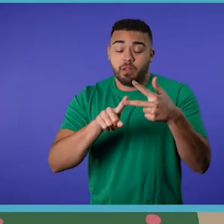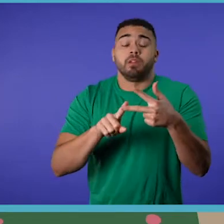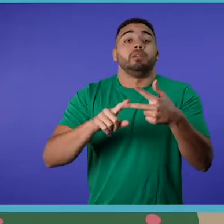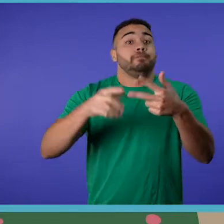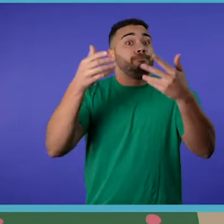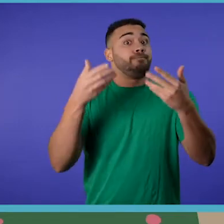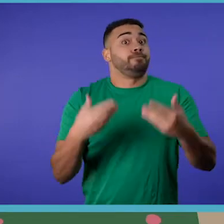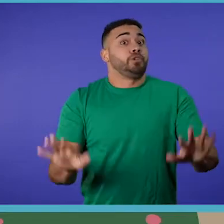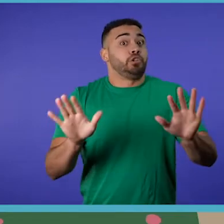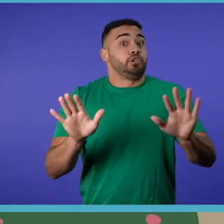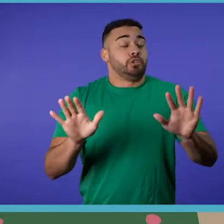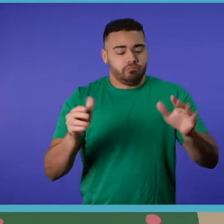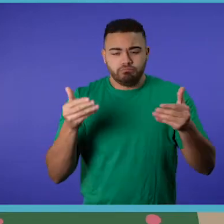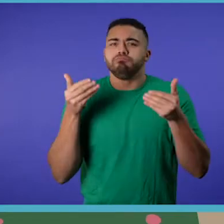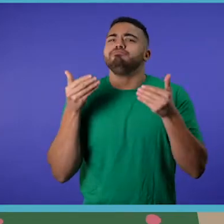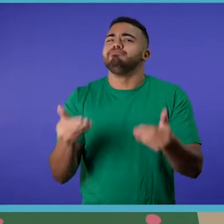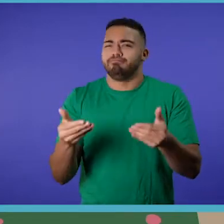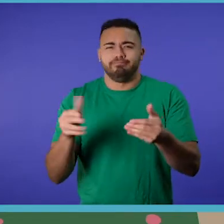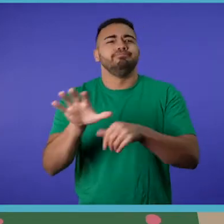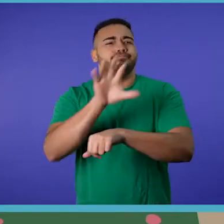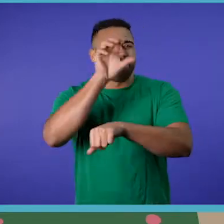the reception booth."